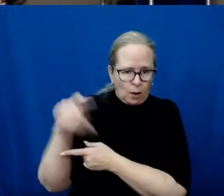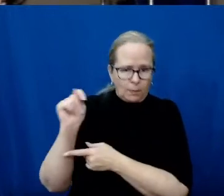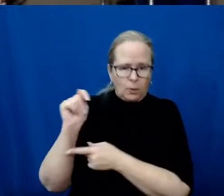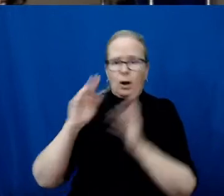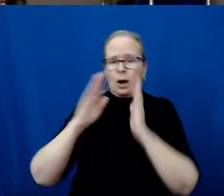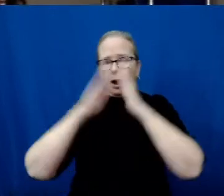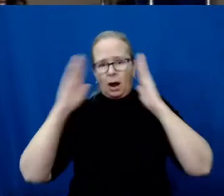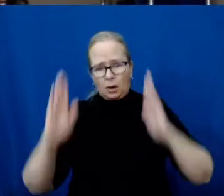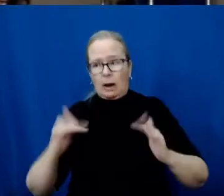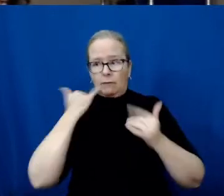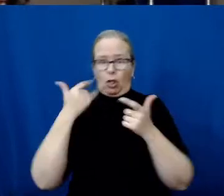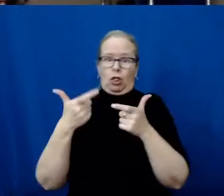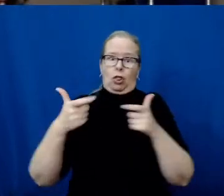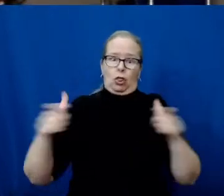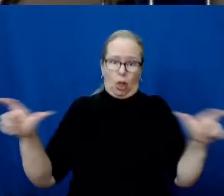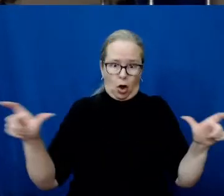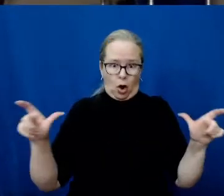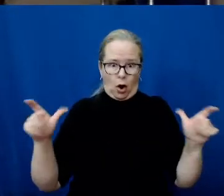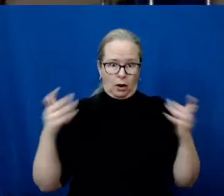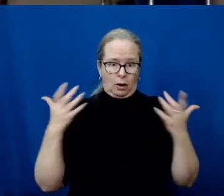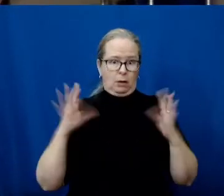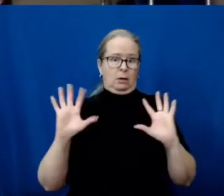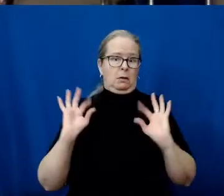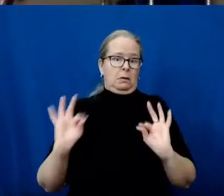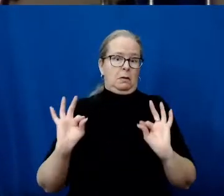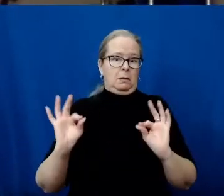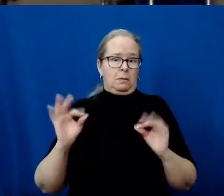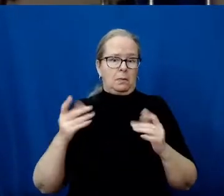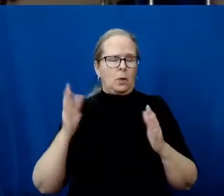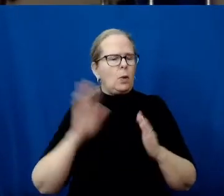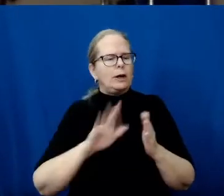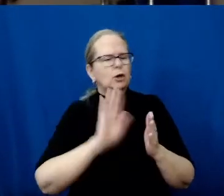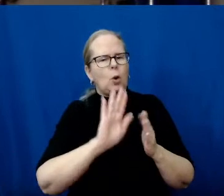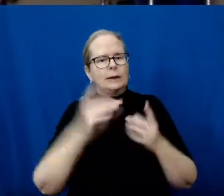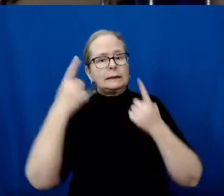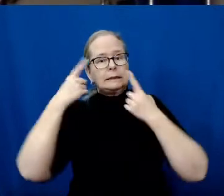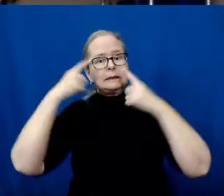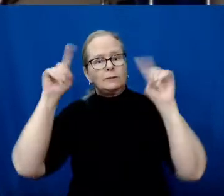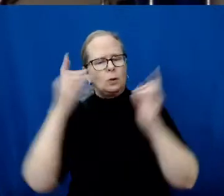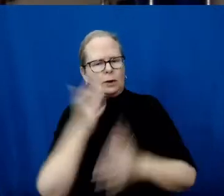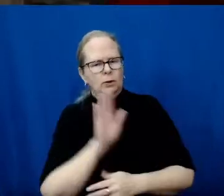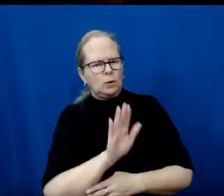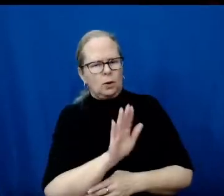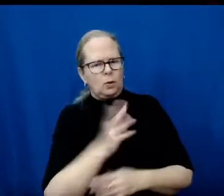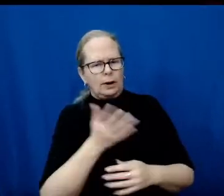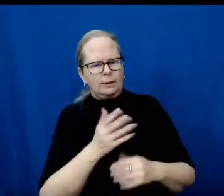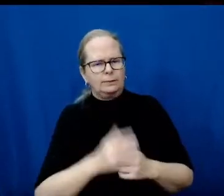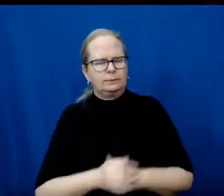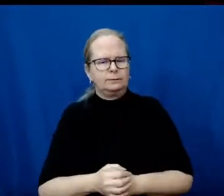we... Well, I think it's, you know, I mean, one of our, you know,